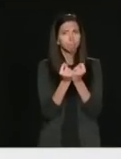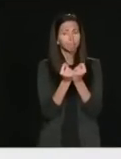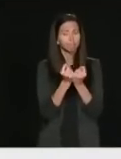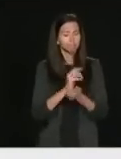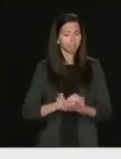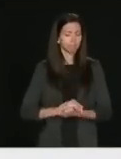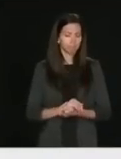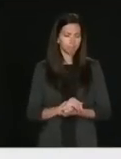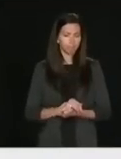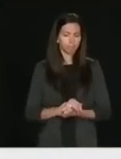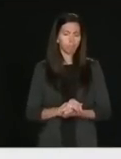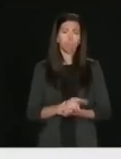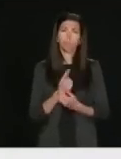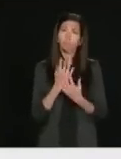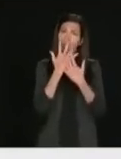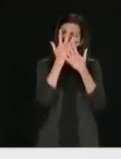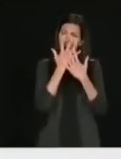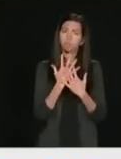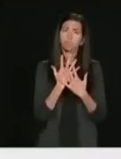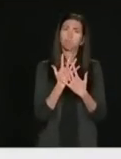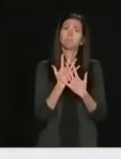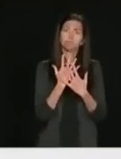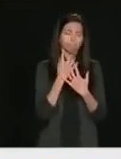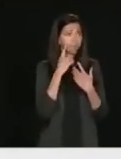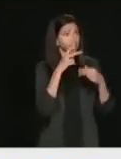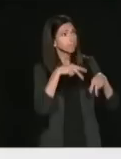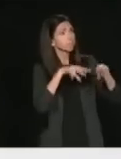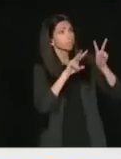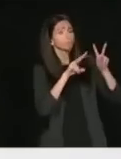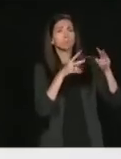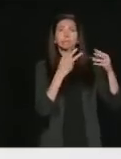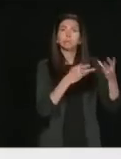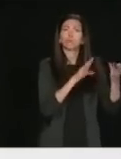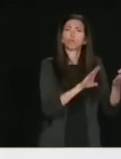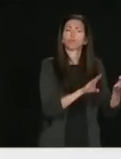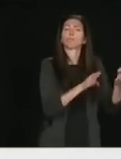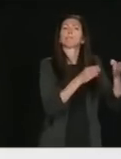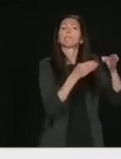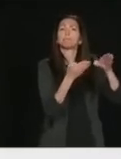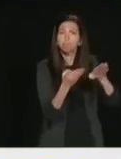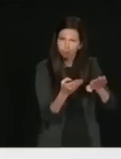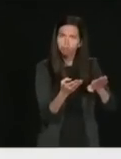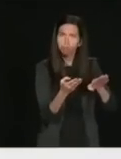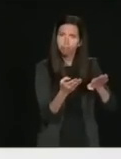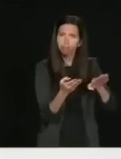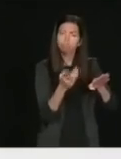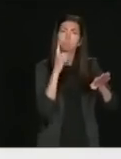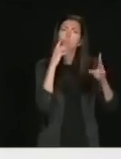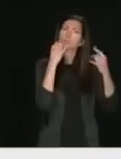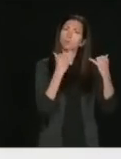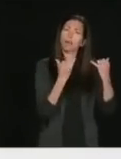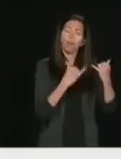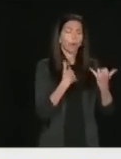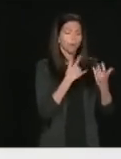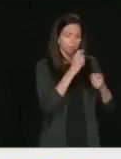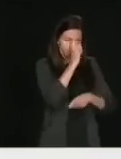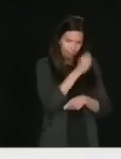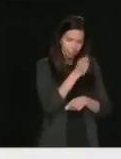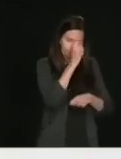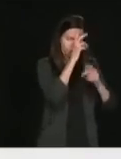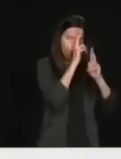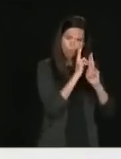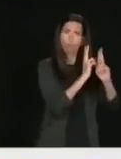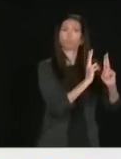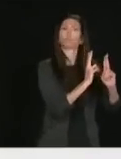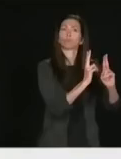decease of another hero. We have to salute the bravery of the men and women that are